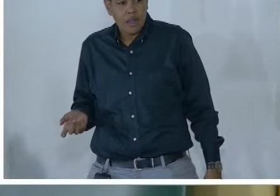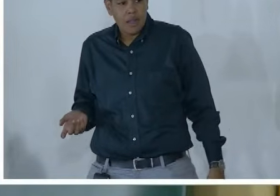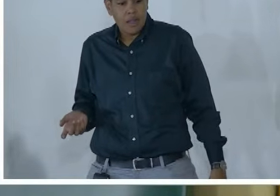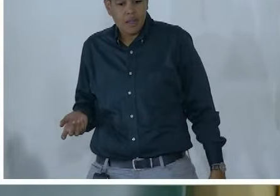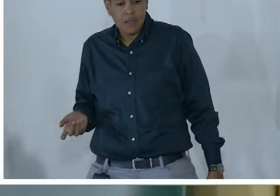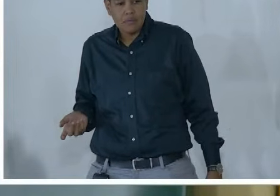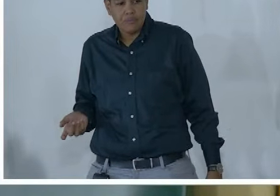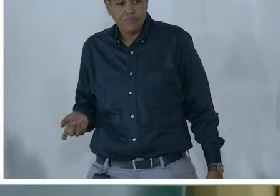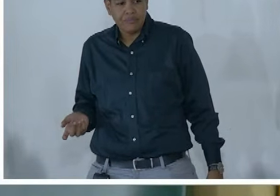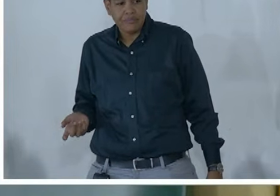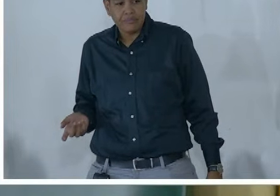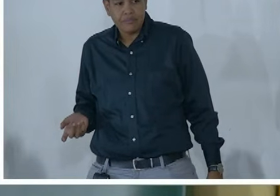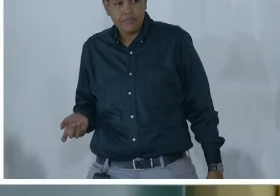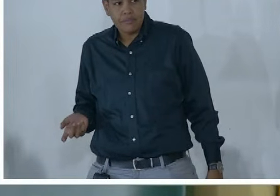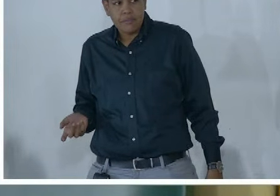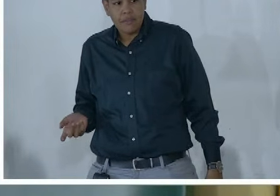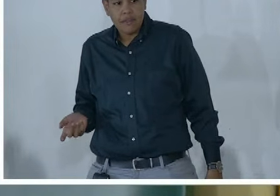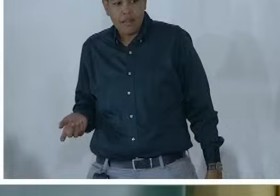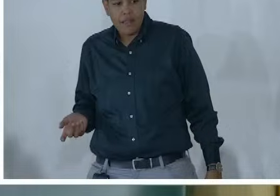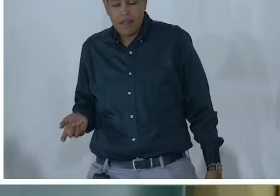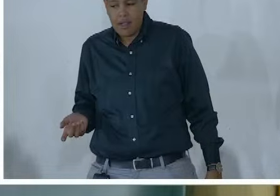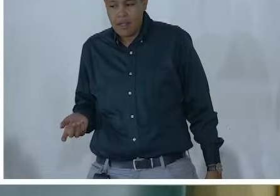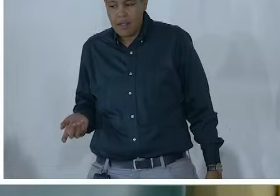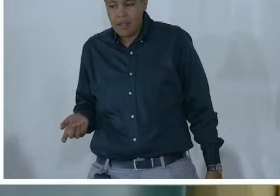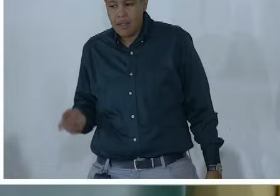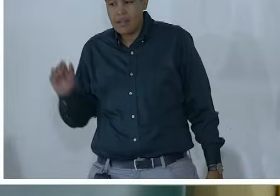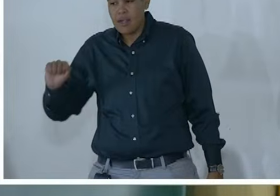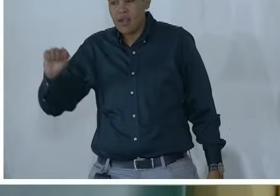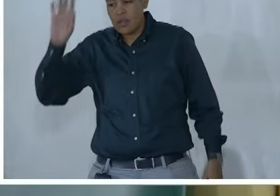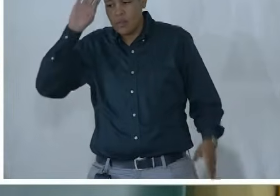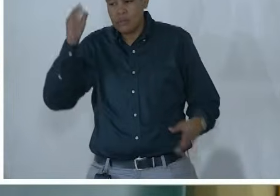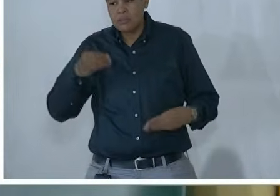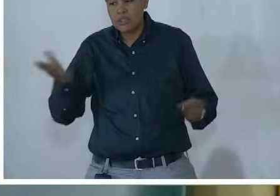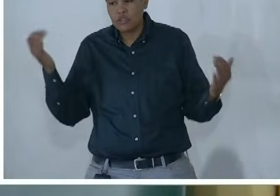Yes, it will be distributed. No.